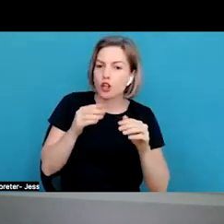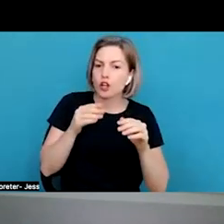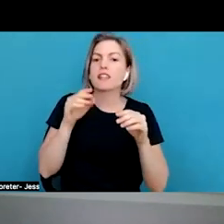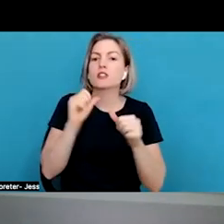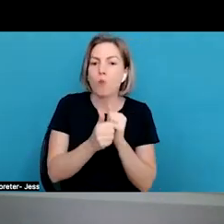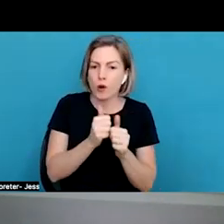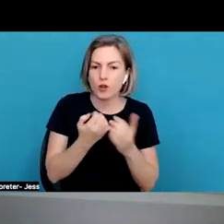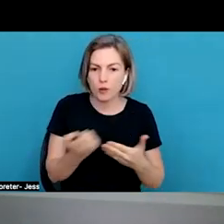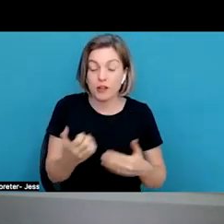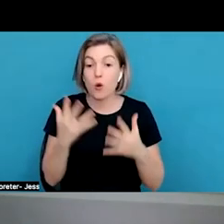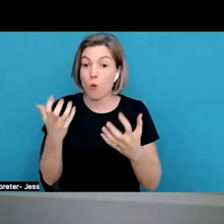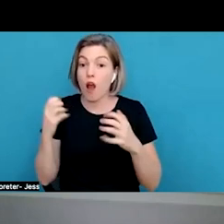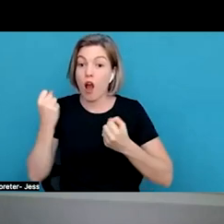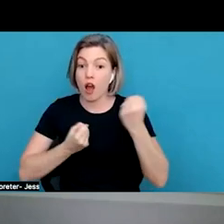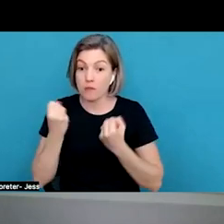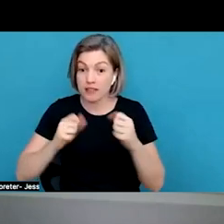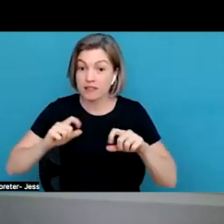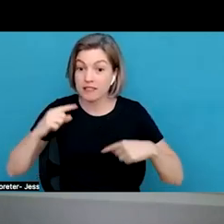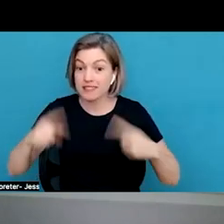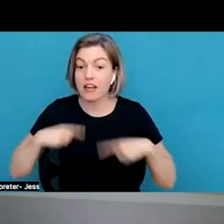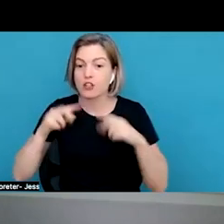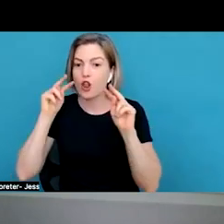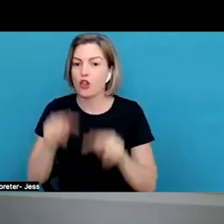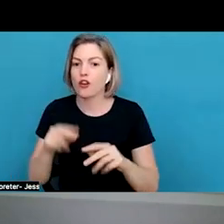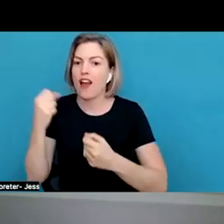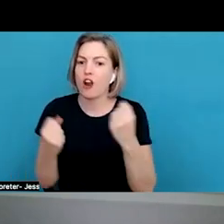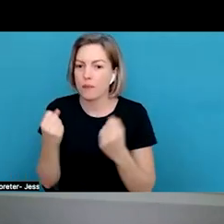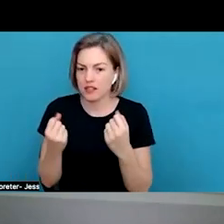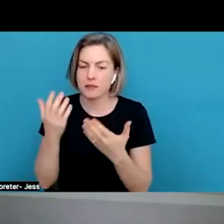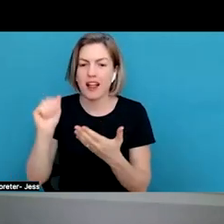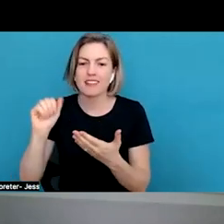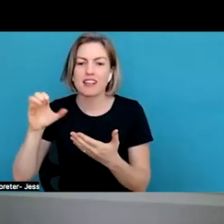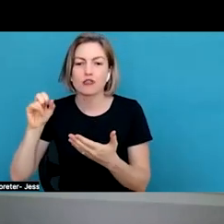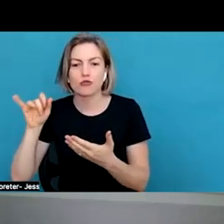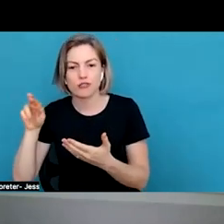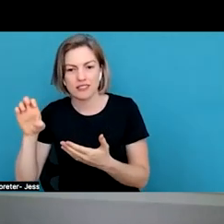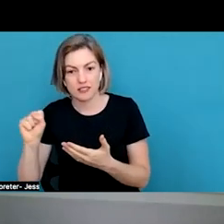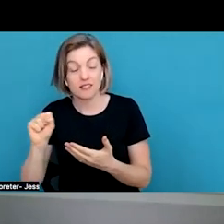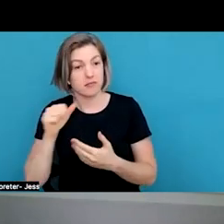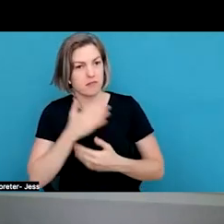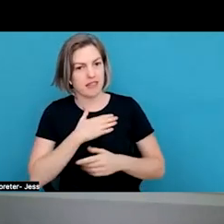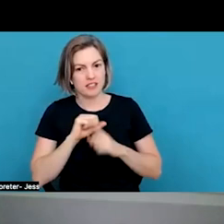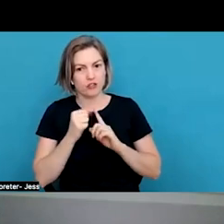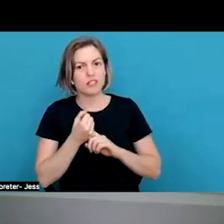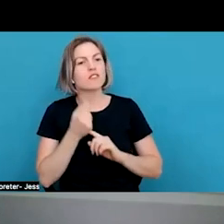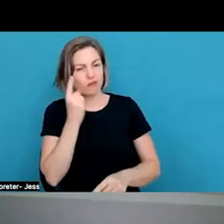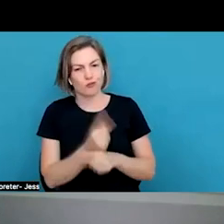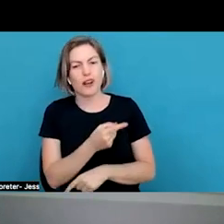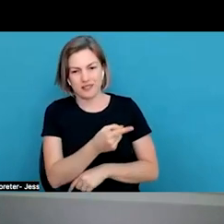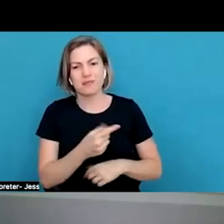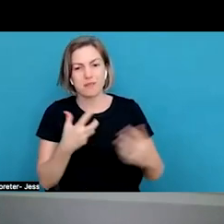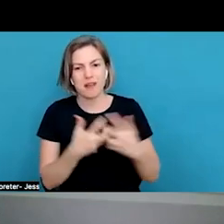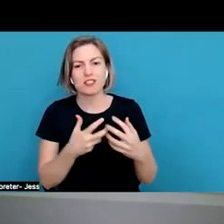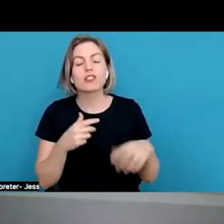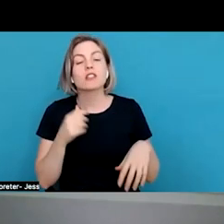you're looking for automobile tires, you'd look under automobile accessories, which in this case is completely correct. So just